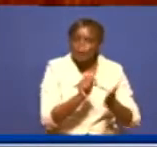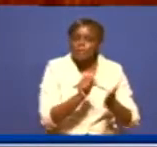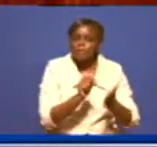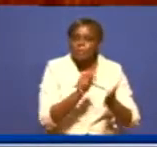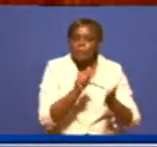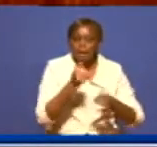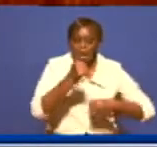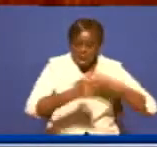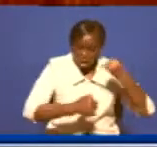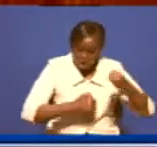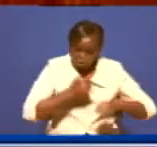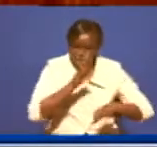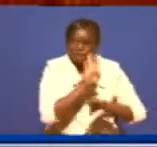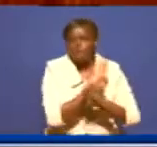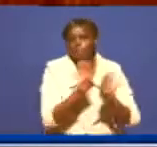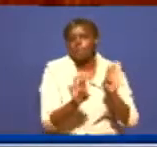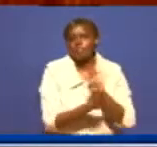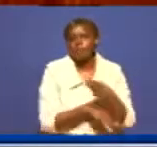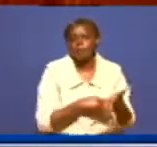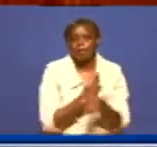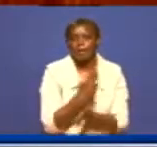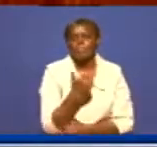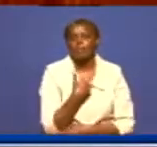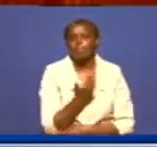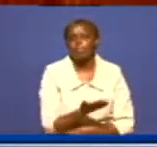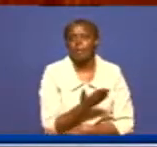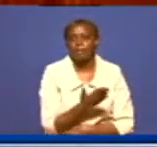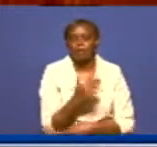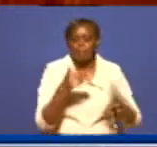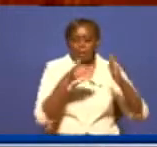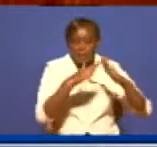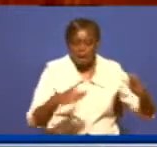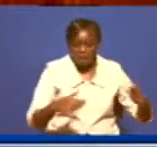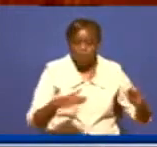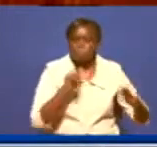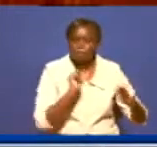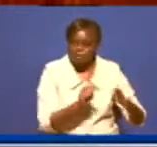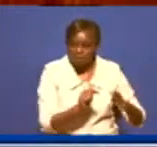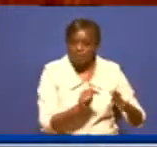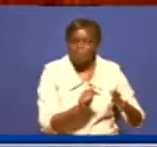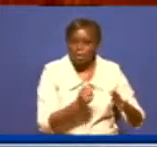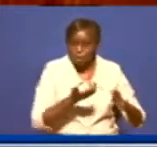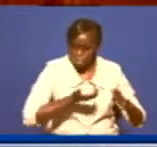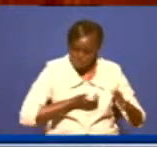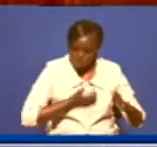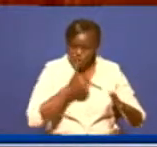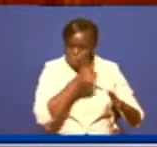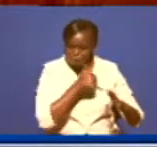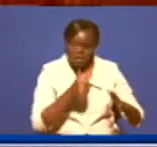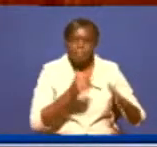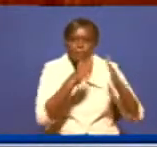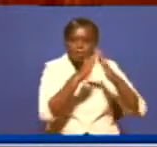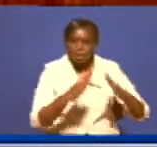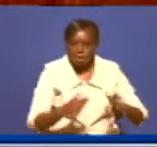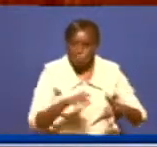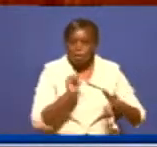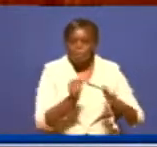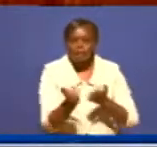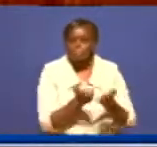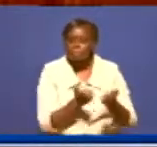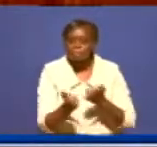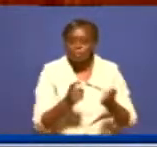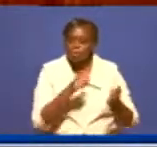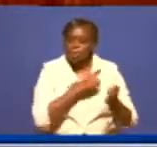enjoy all the rights that any Kenyans can enjoy in their own private place. This business of